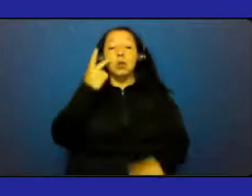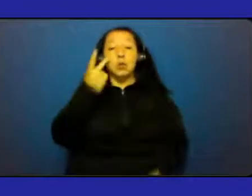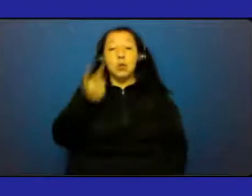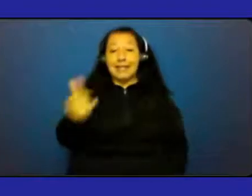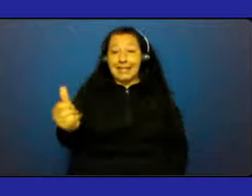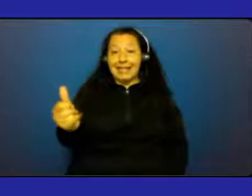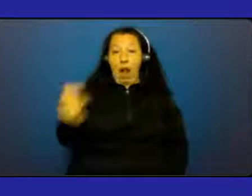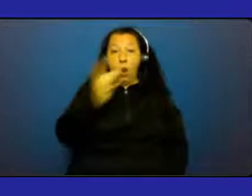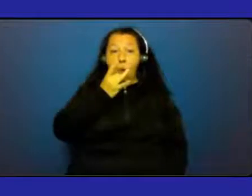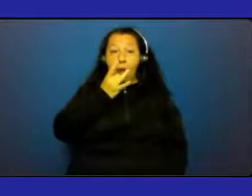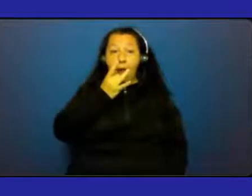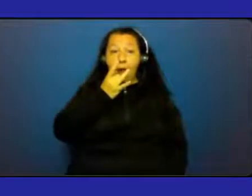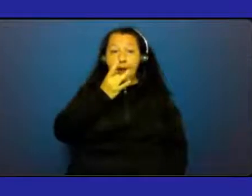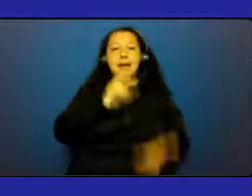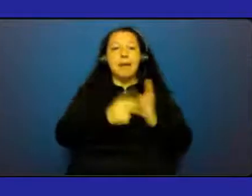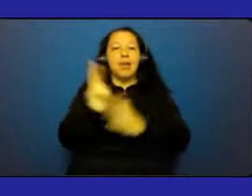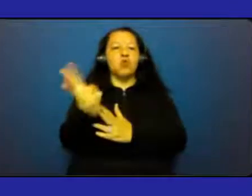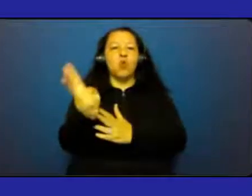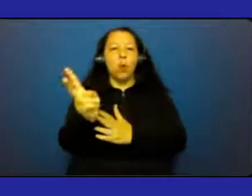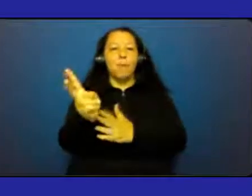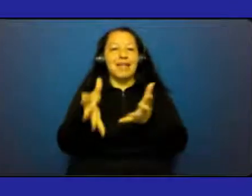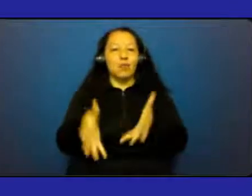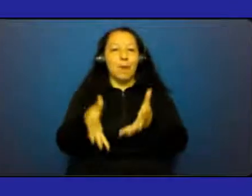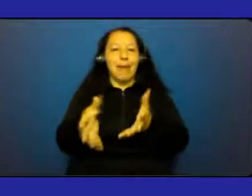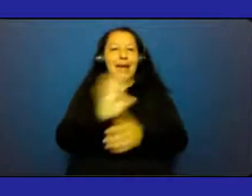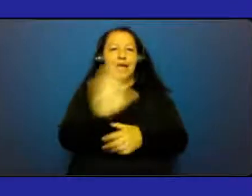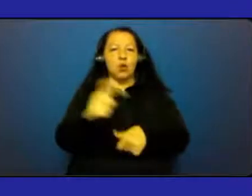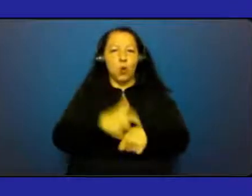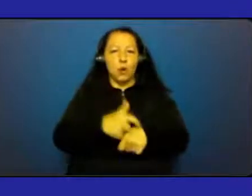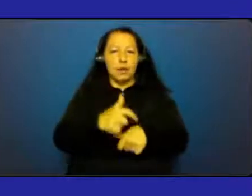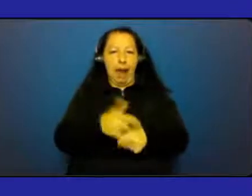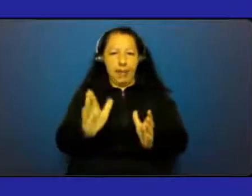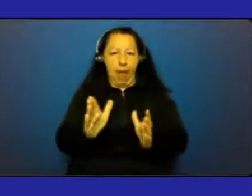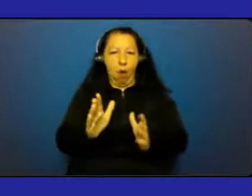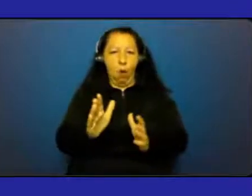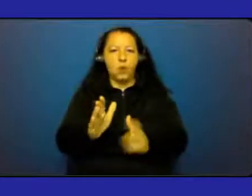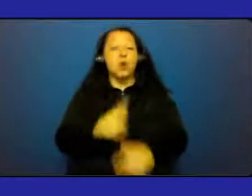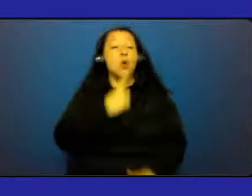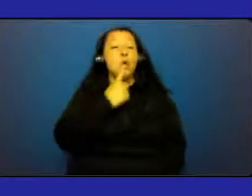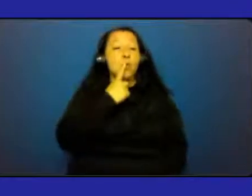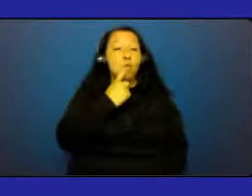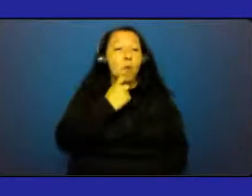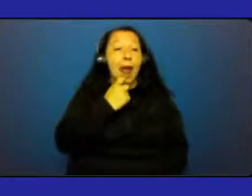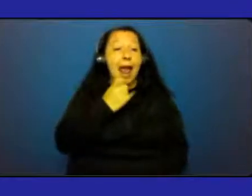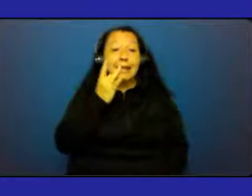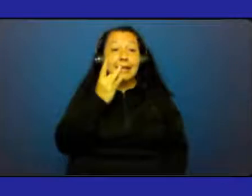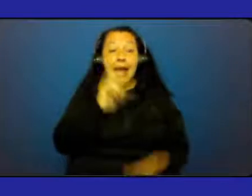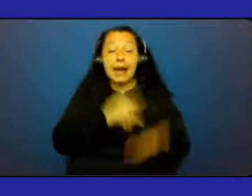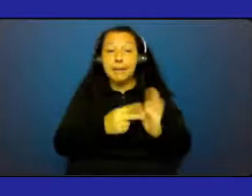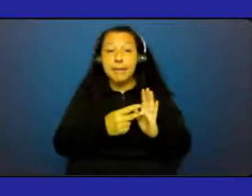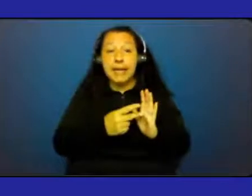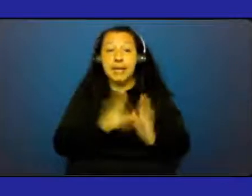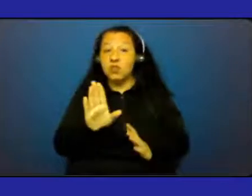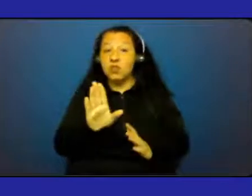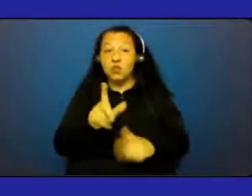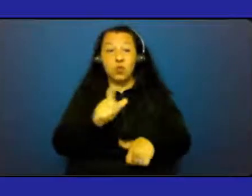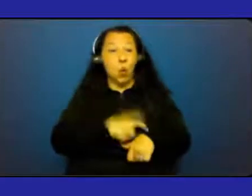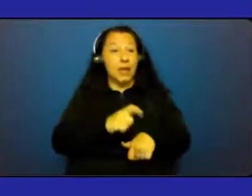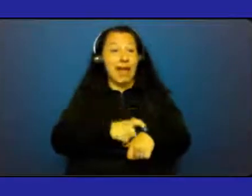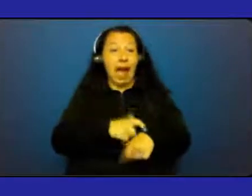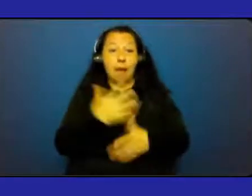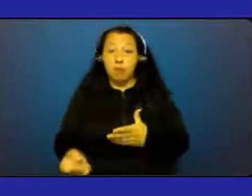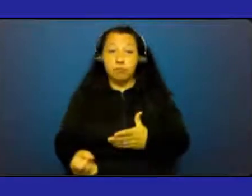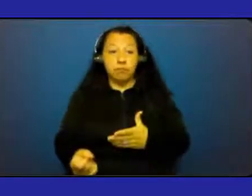you have 2 minutes remaining in your allotted time. A red light will signal that your speaker's time has elapsed,